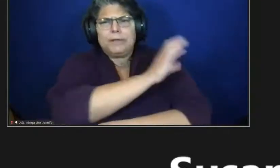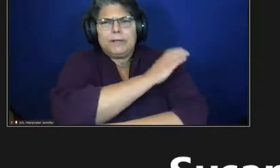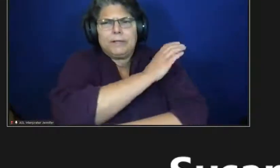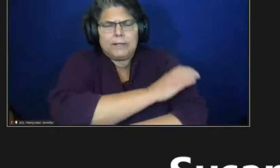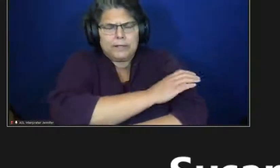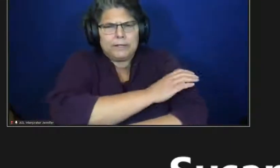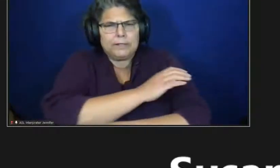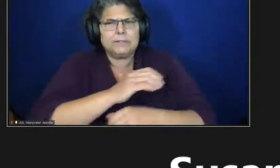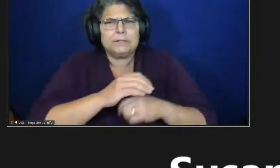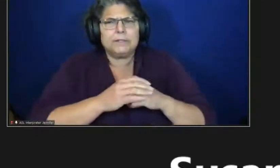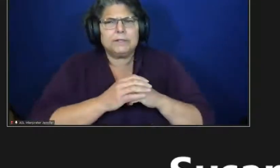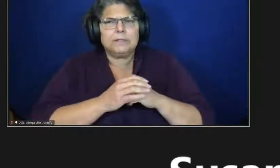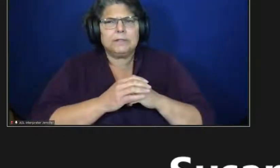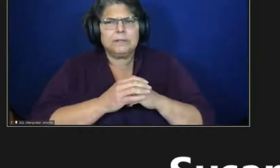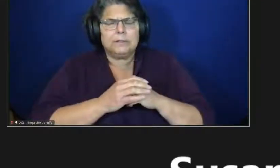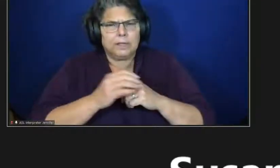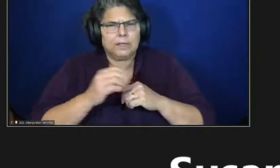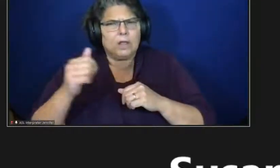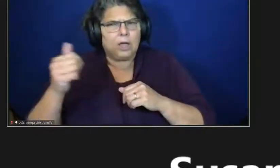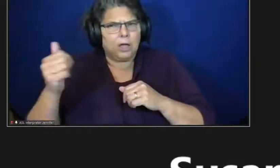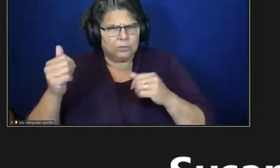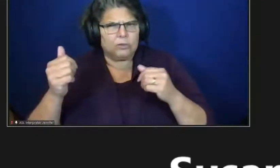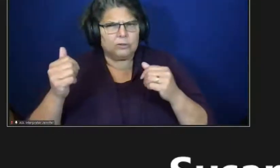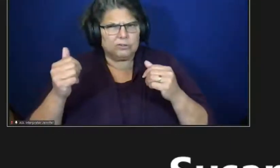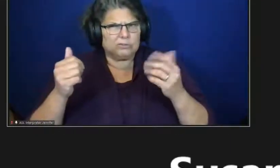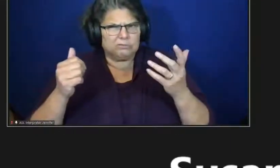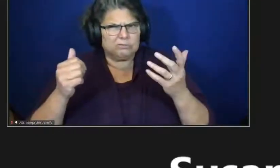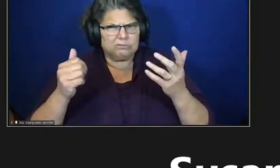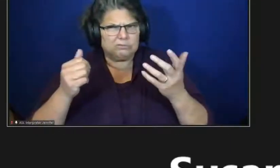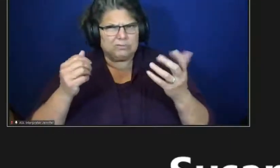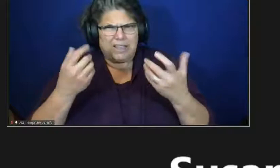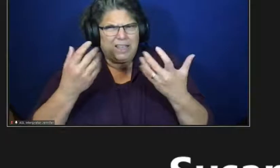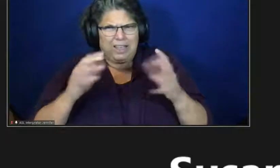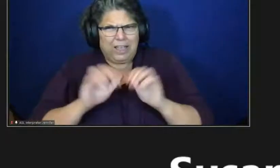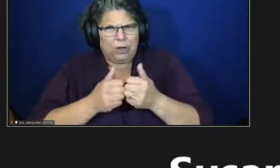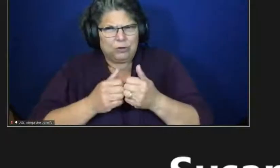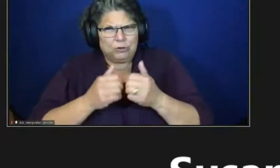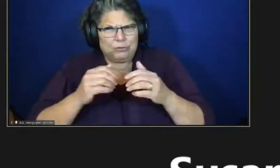of the effort will be mobilizing.